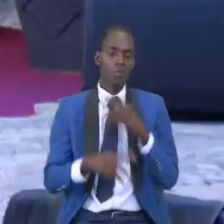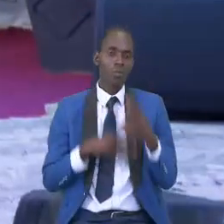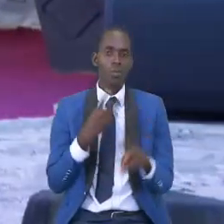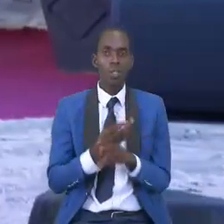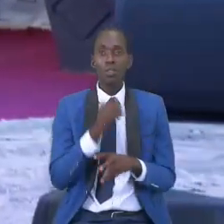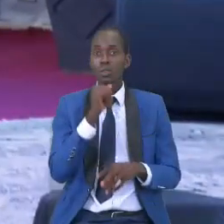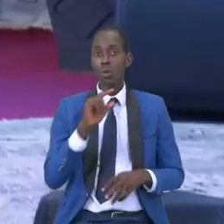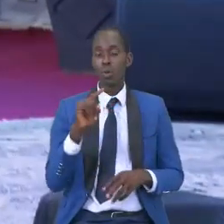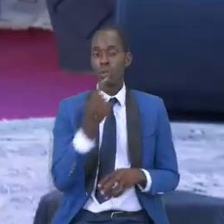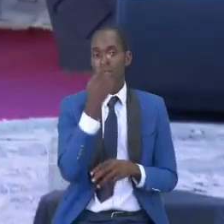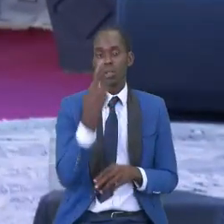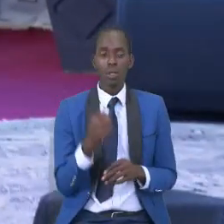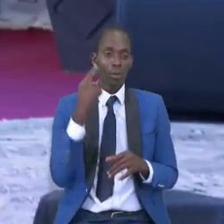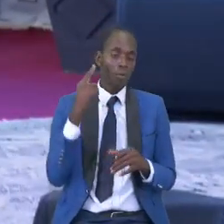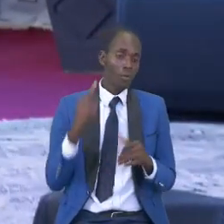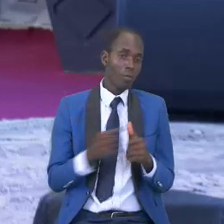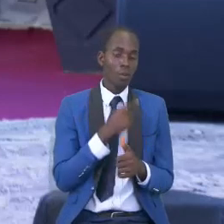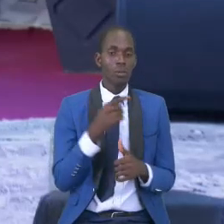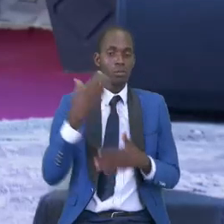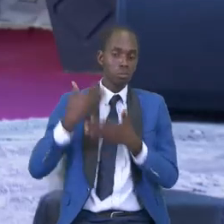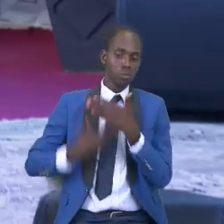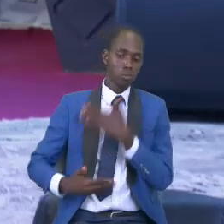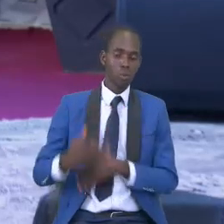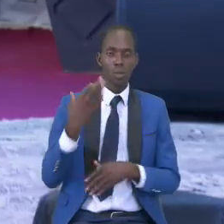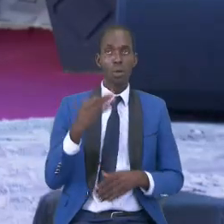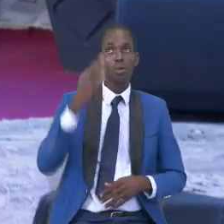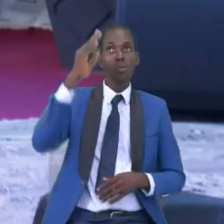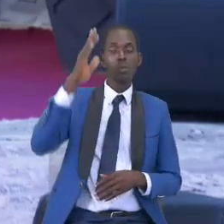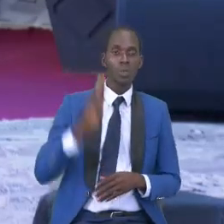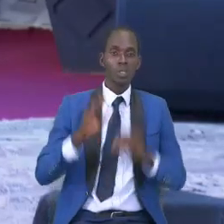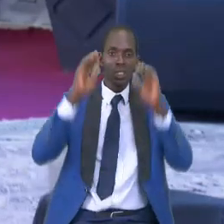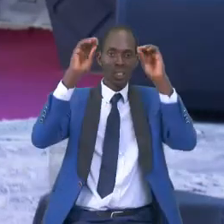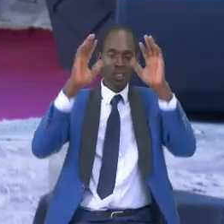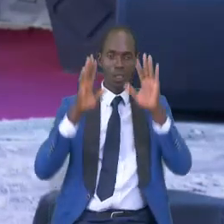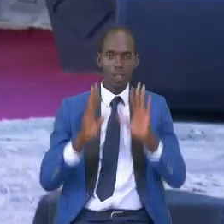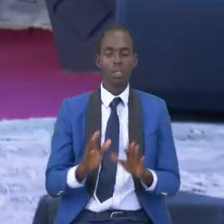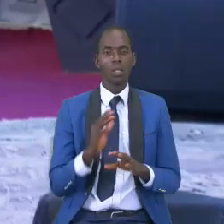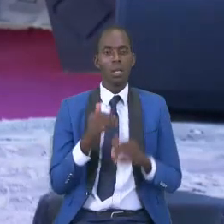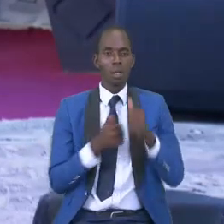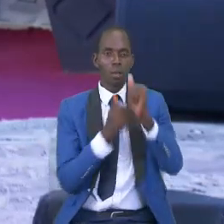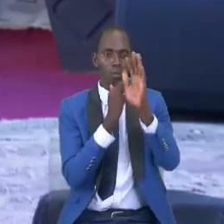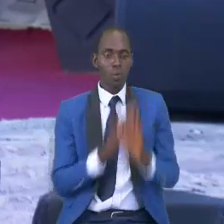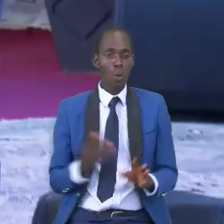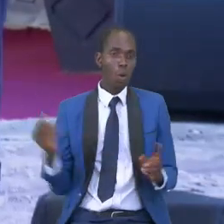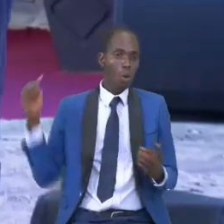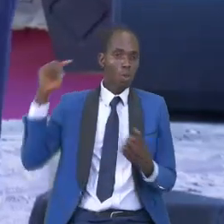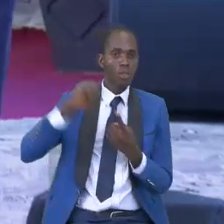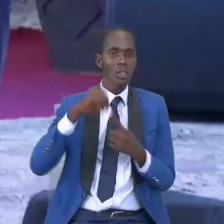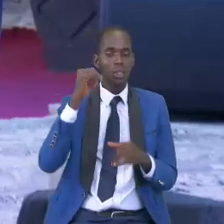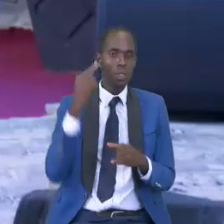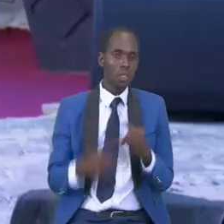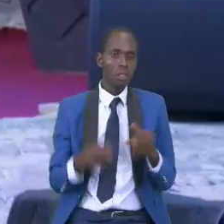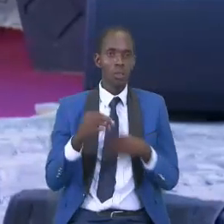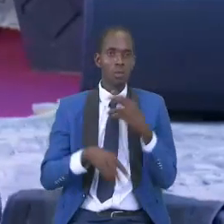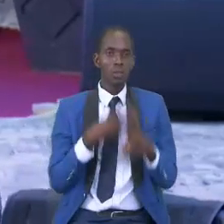the first generation of believers, of preachers, of apostles, of ministers, unto the end of the world, is still